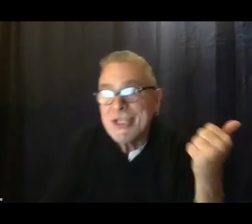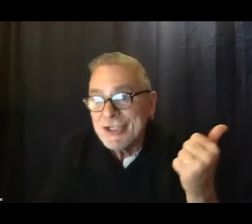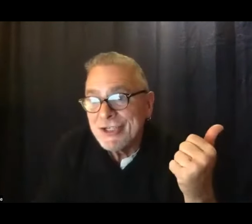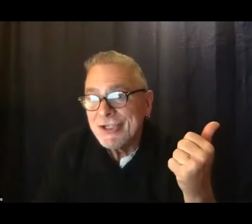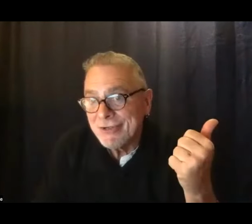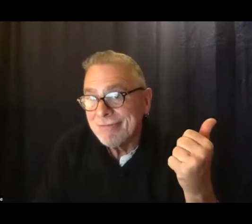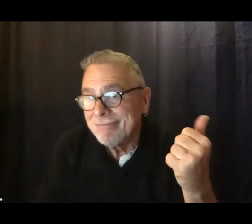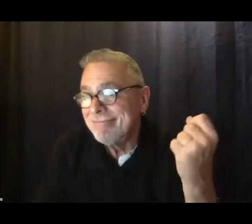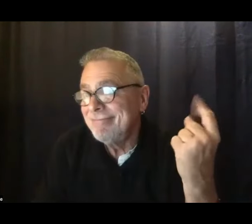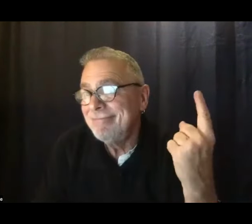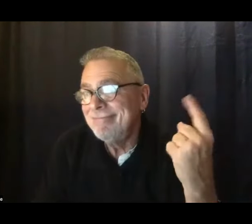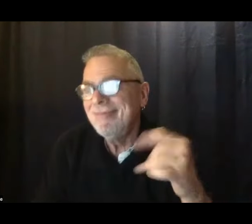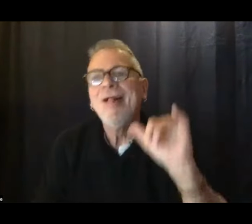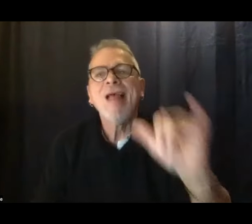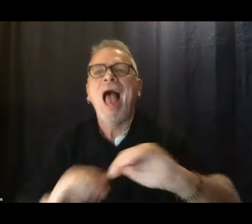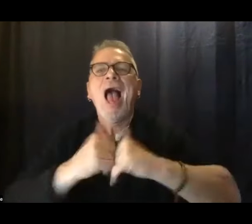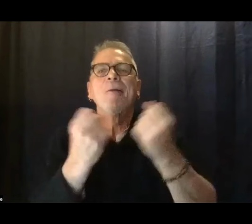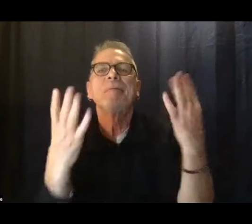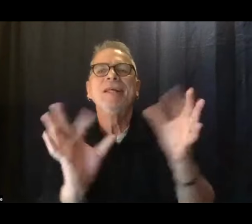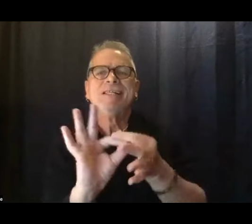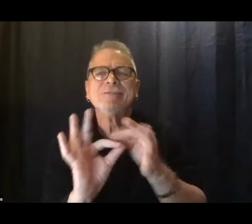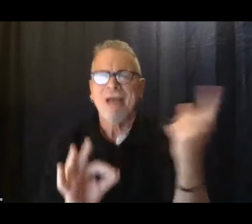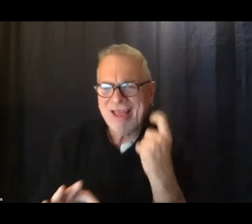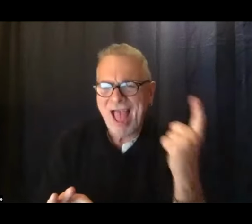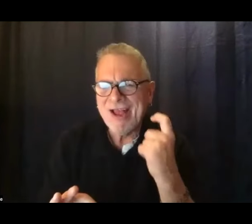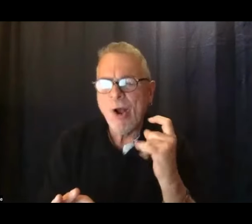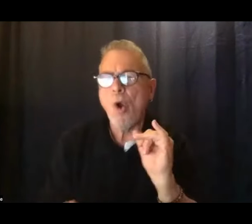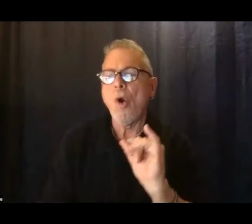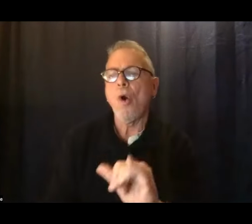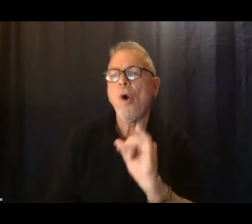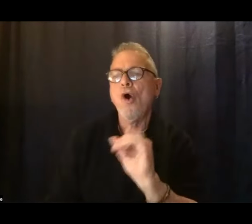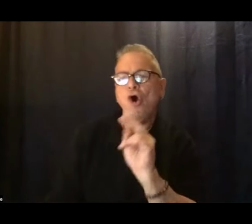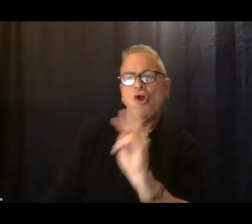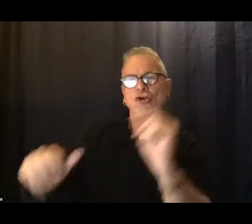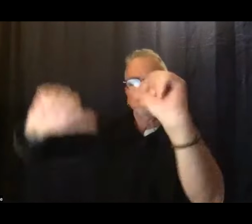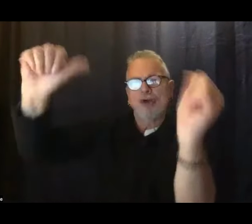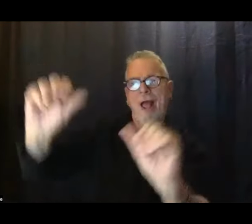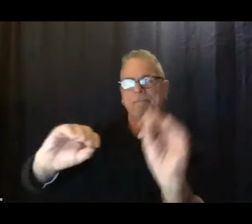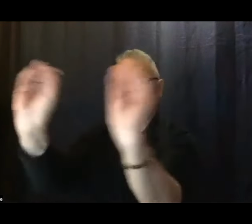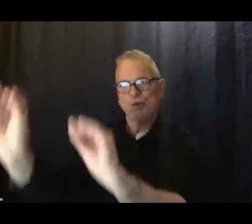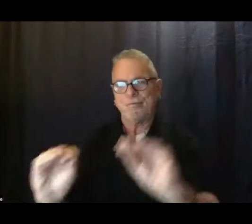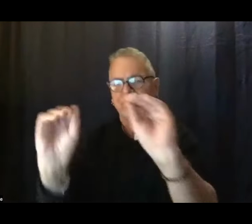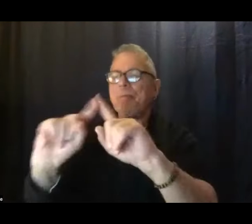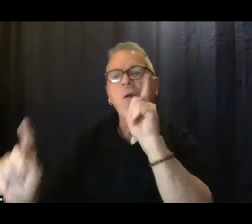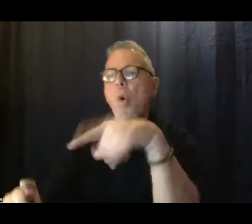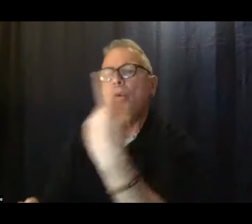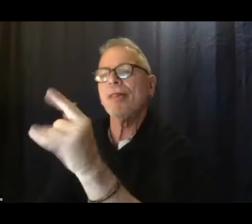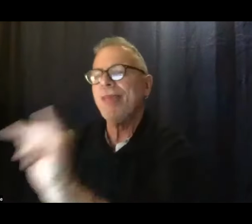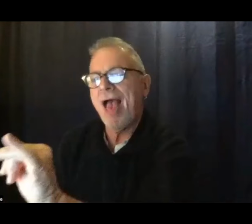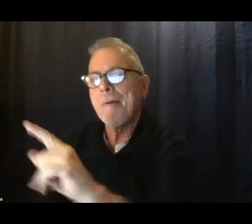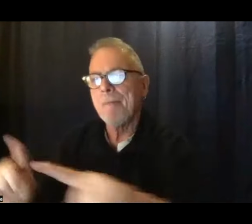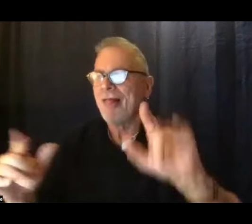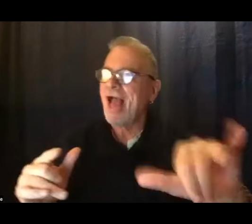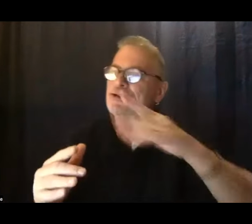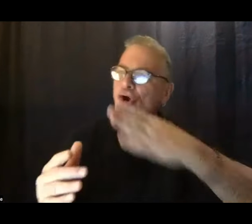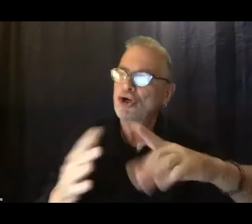help you receptively try to grab those shapes and narrow it down. So a lot of interpreters will ask me, and I say, hey, you got to look at the shape